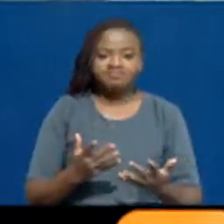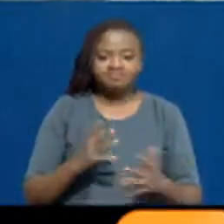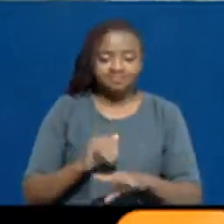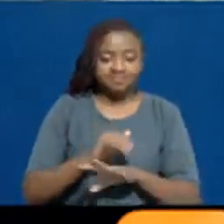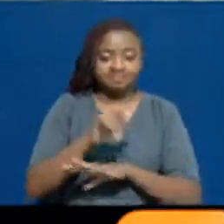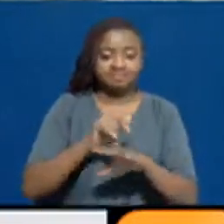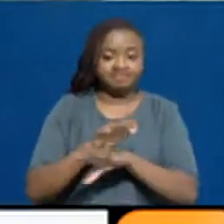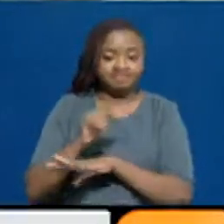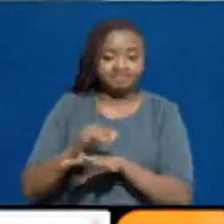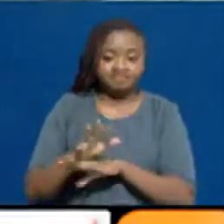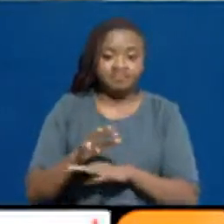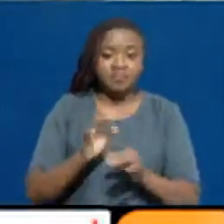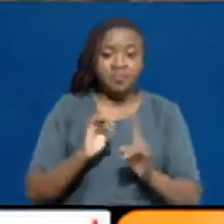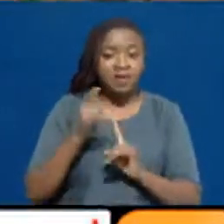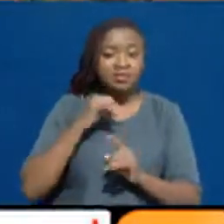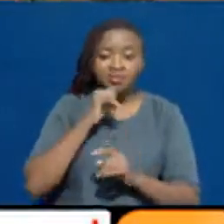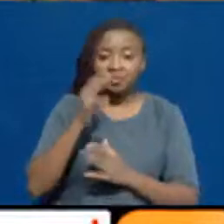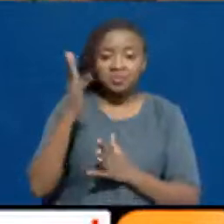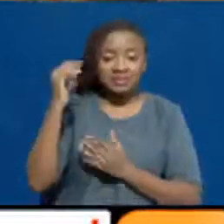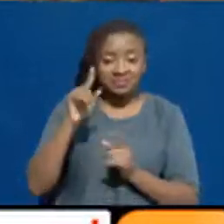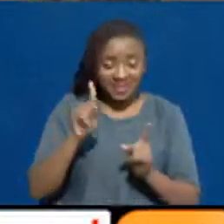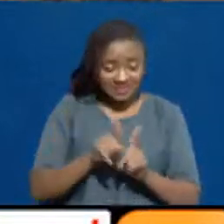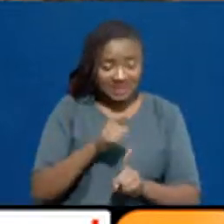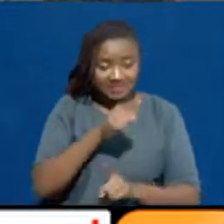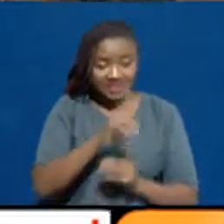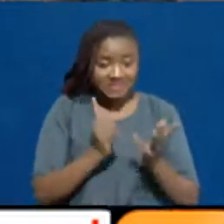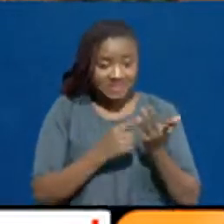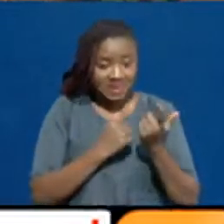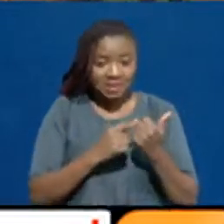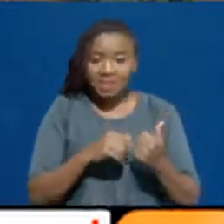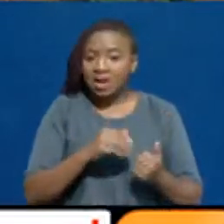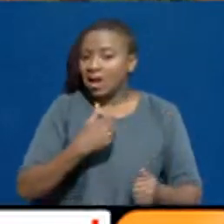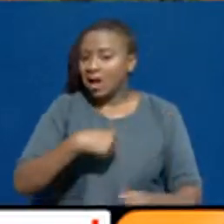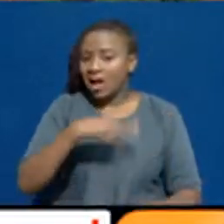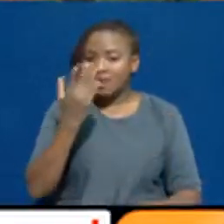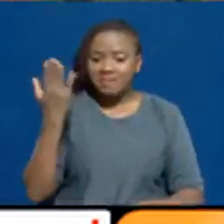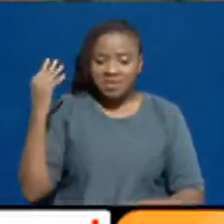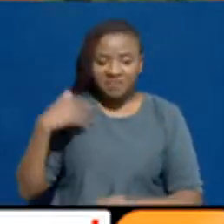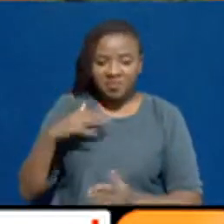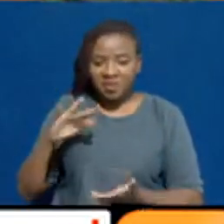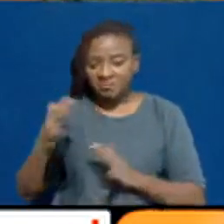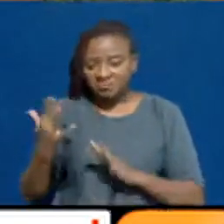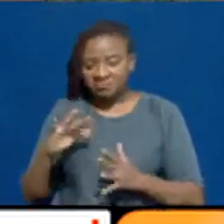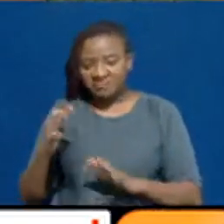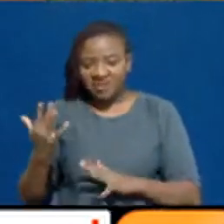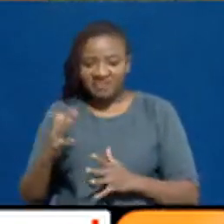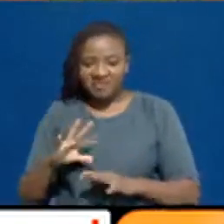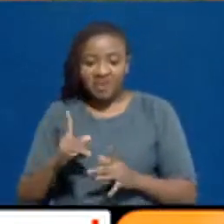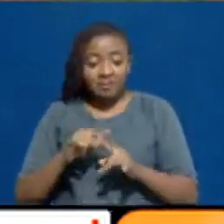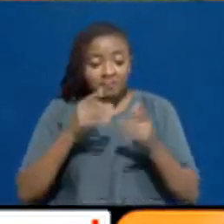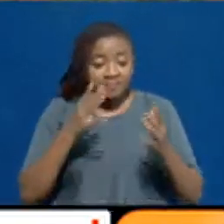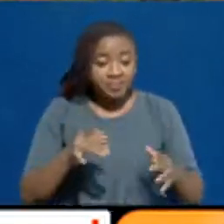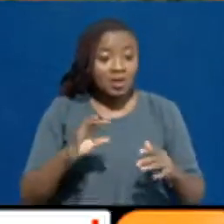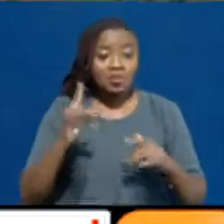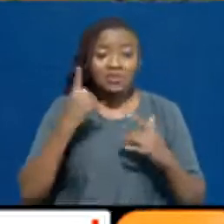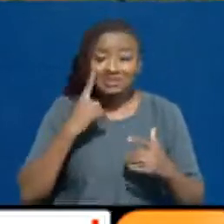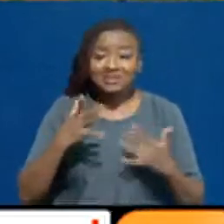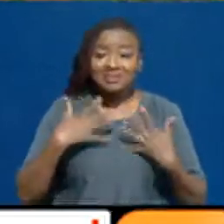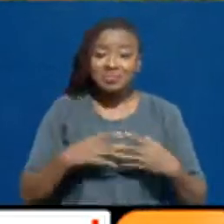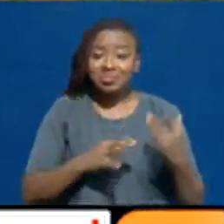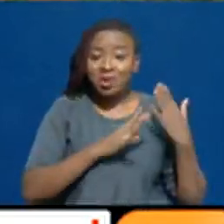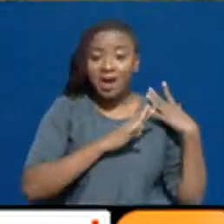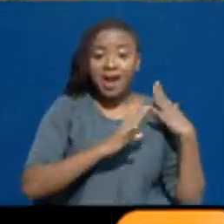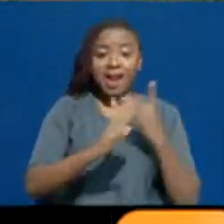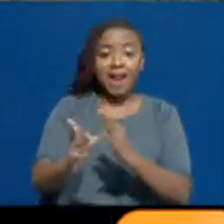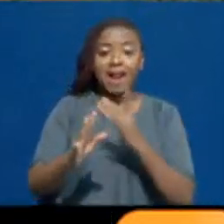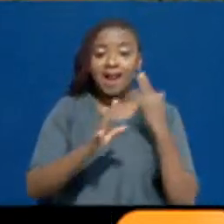at this kind of numbers. Yeah. The estimates were it would be moderate, but the numbers have